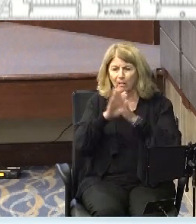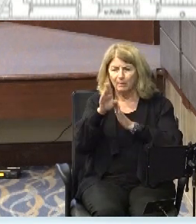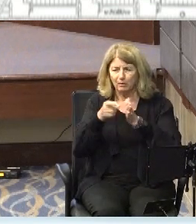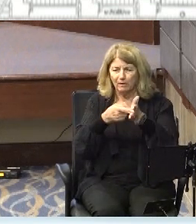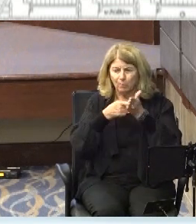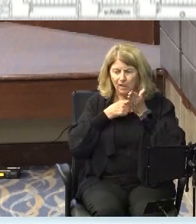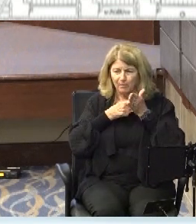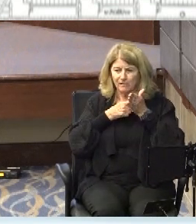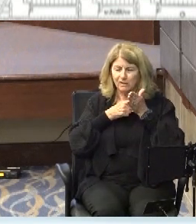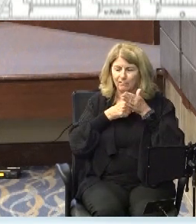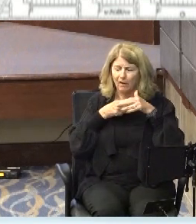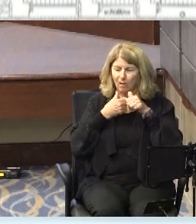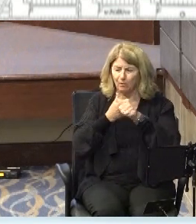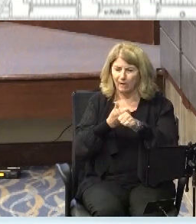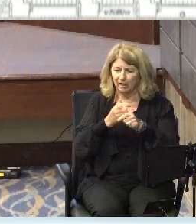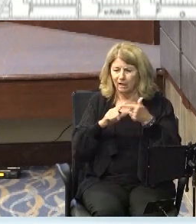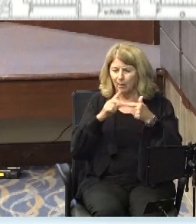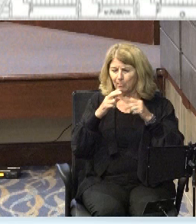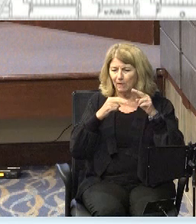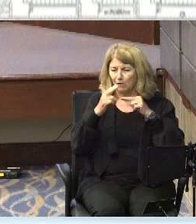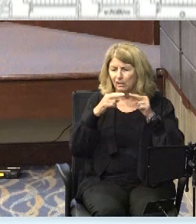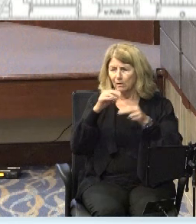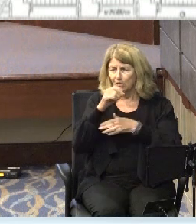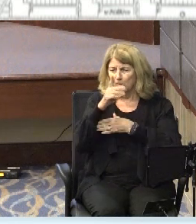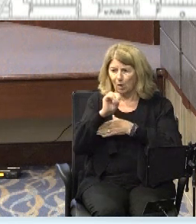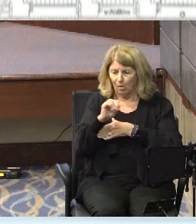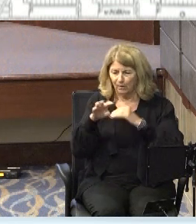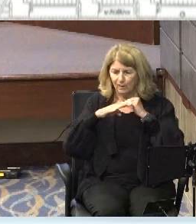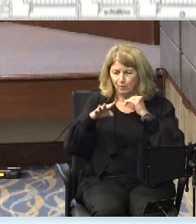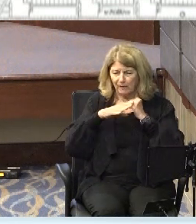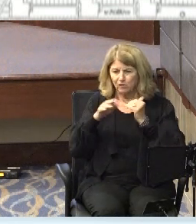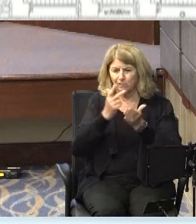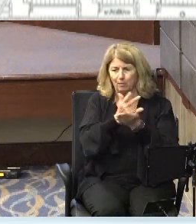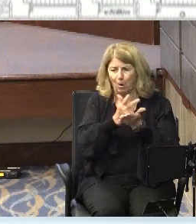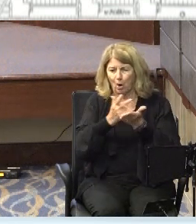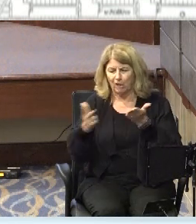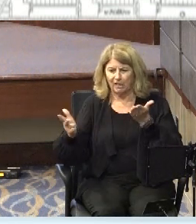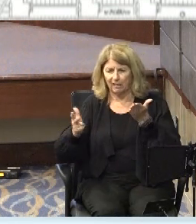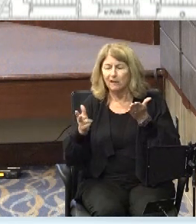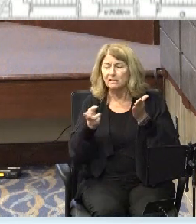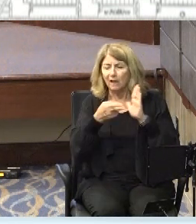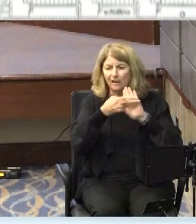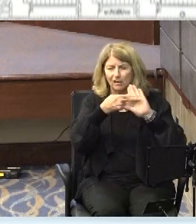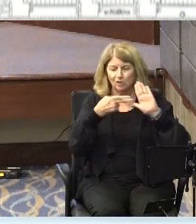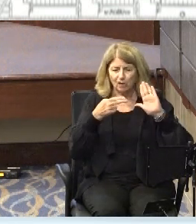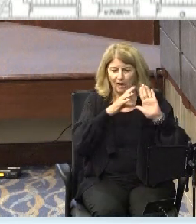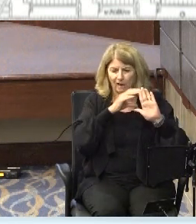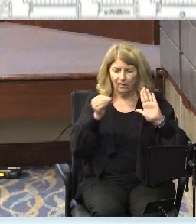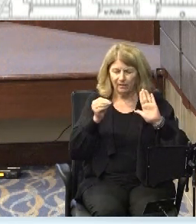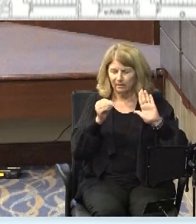to the following: building codes, site grading and drainage, parking, signage, college and university neighborhood